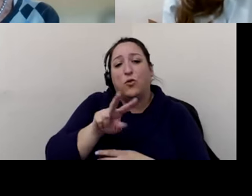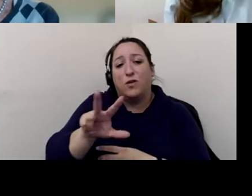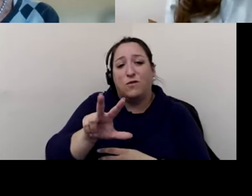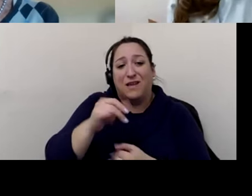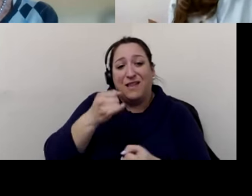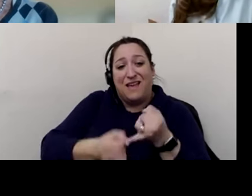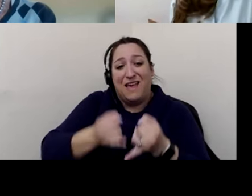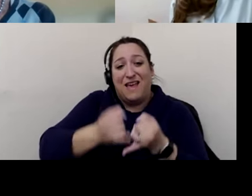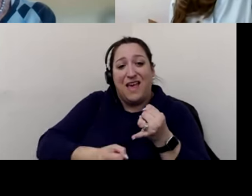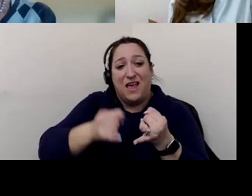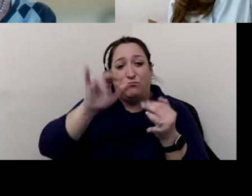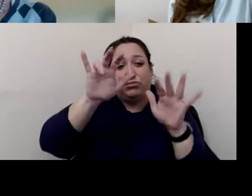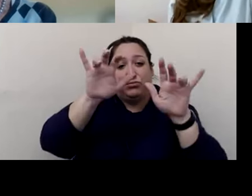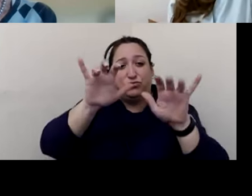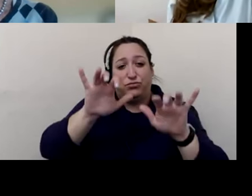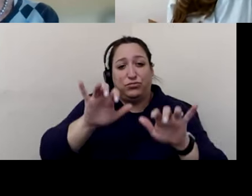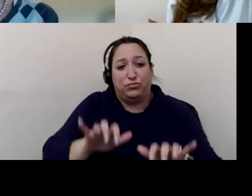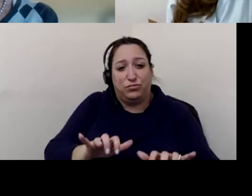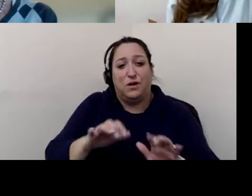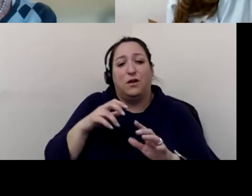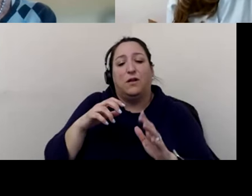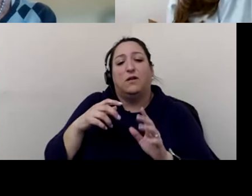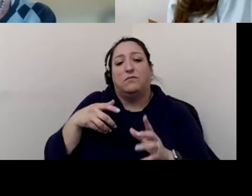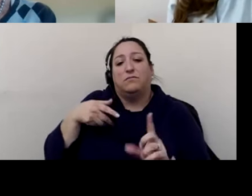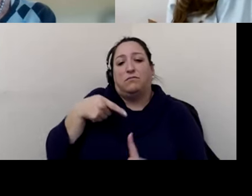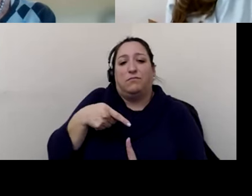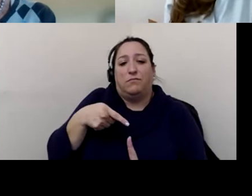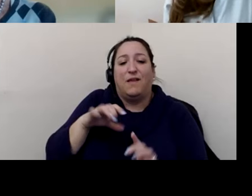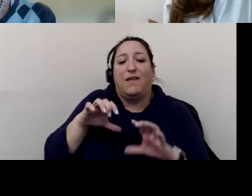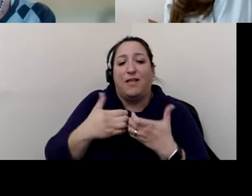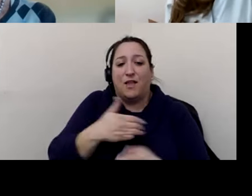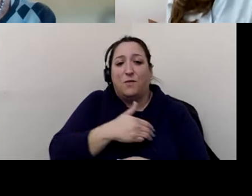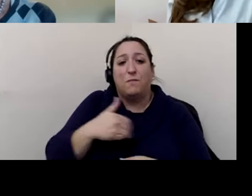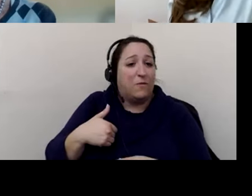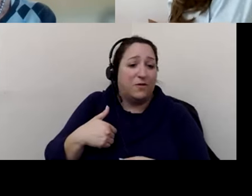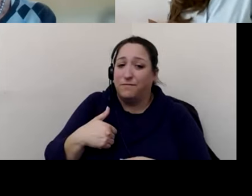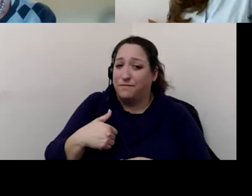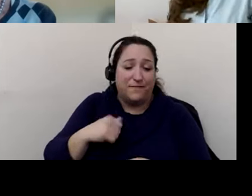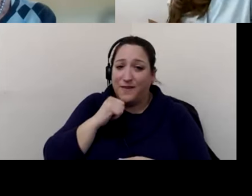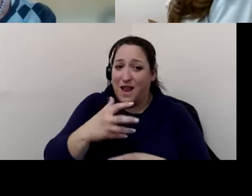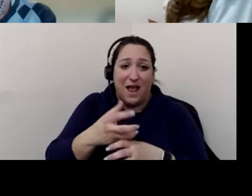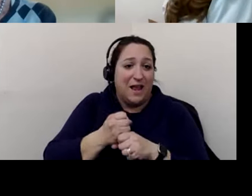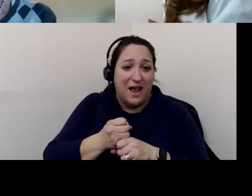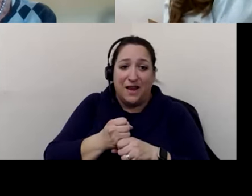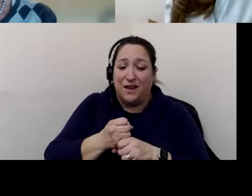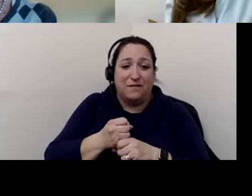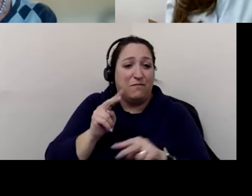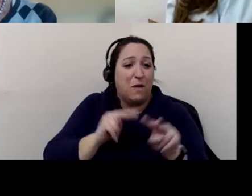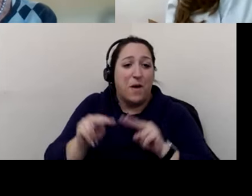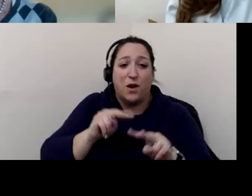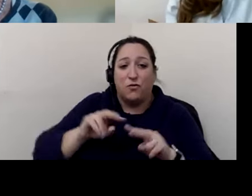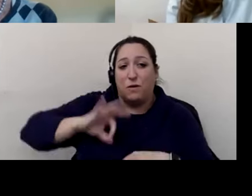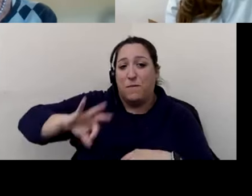at the end of the permanent injunction, which surmises that, you know, the class members are not getting, as Beth said, any sort of monetary